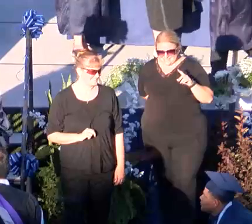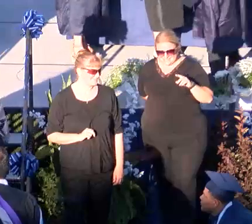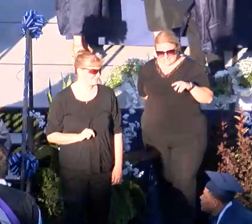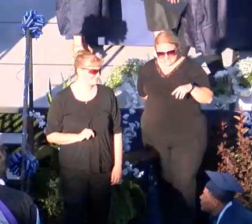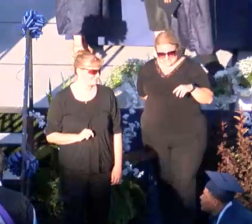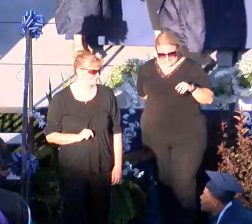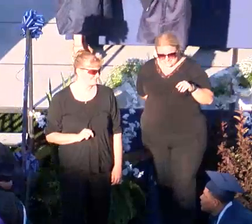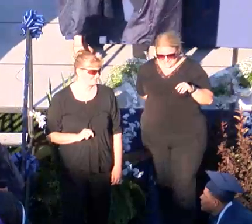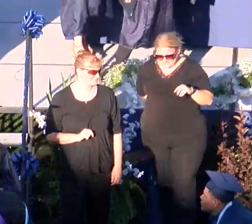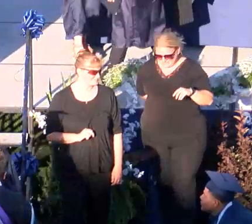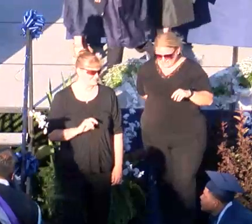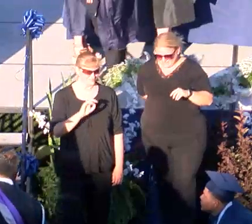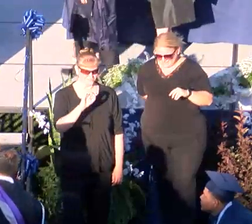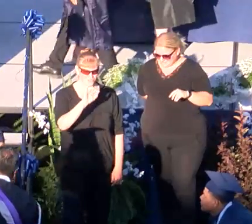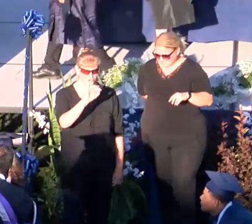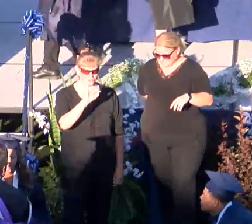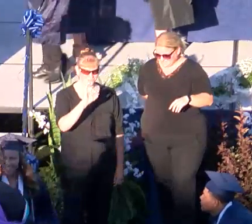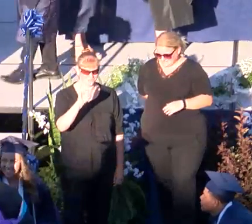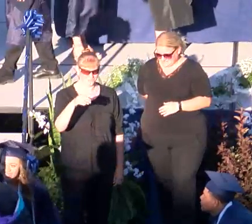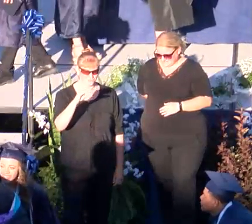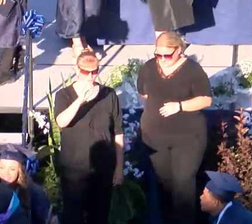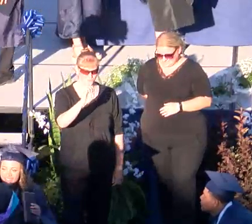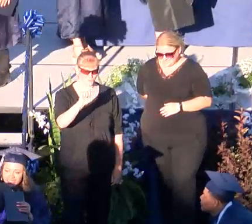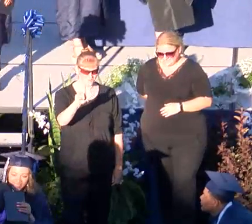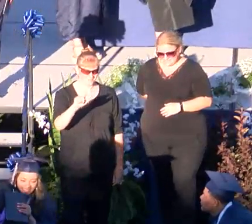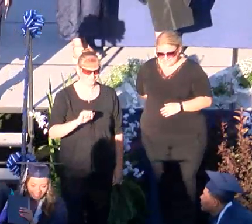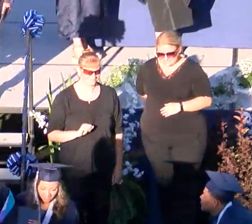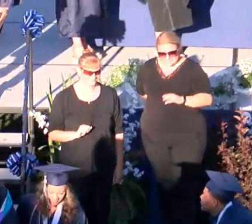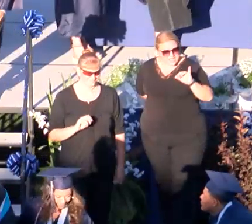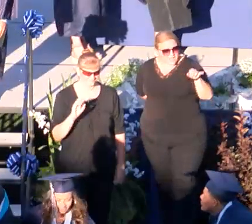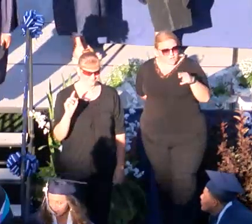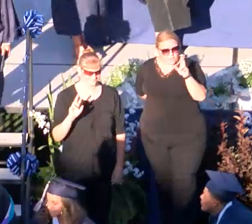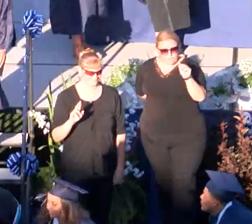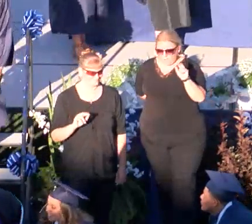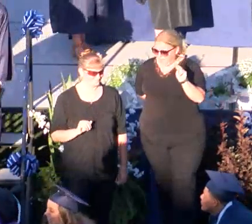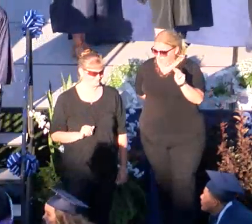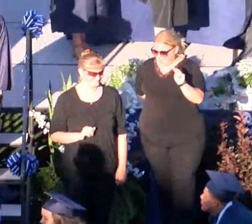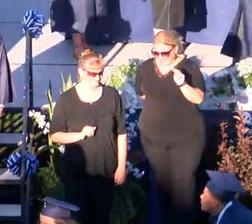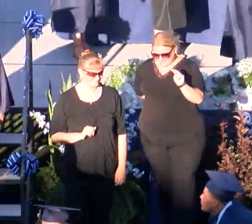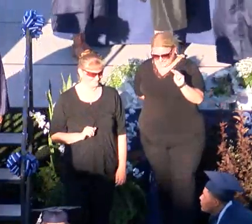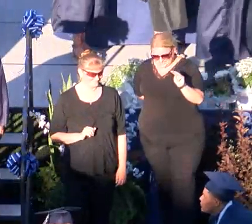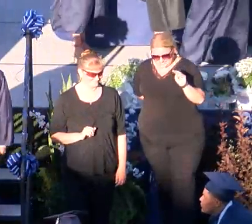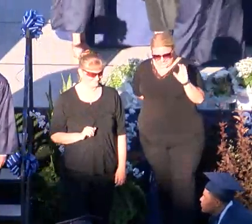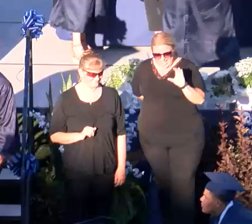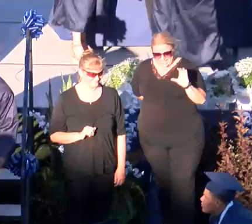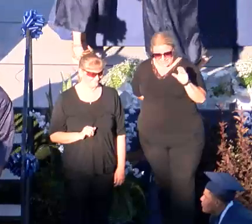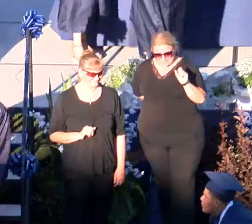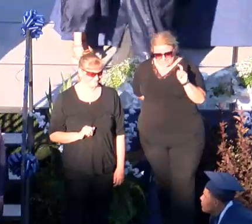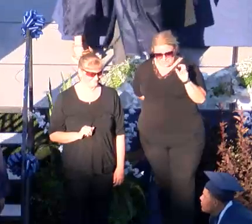Olivares. Joel Ramirez. Juan Aparicio Castro.